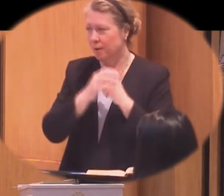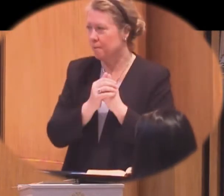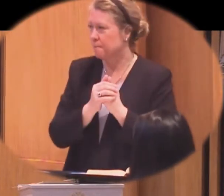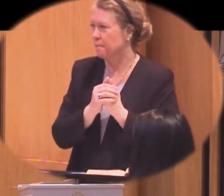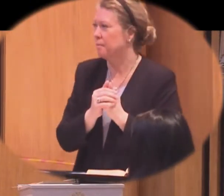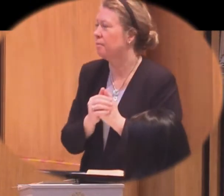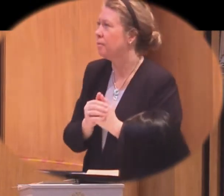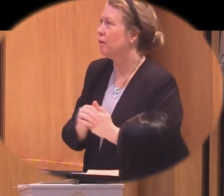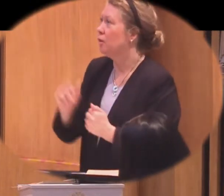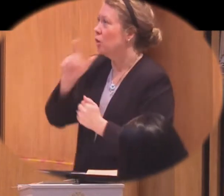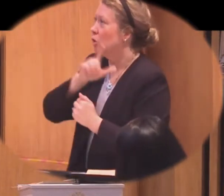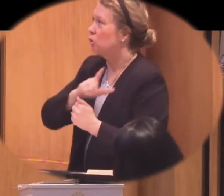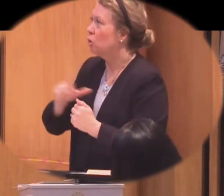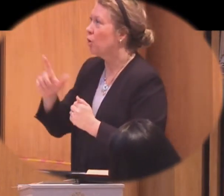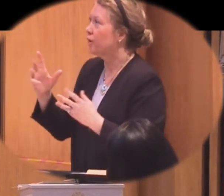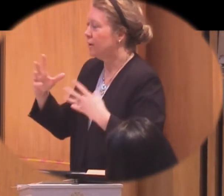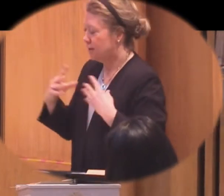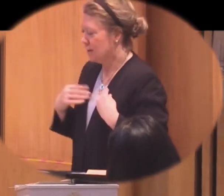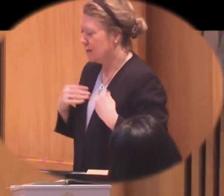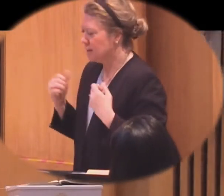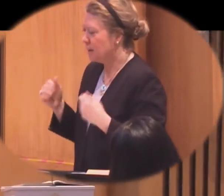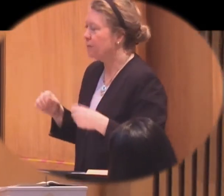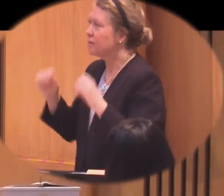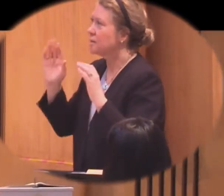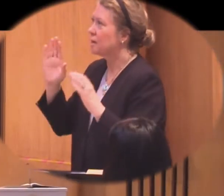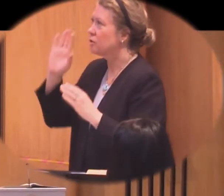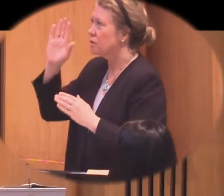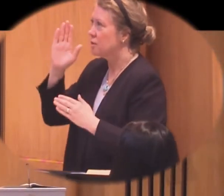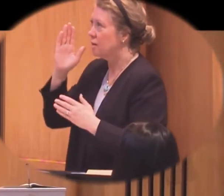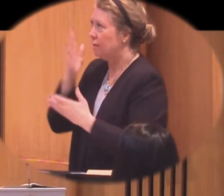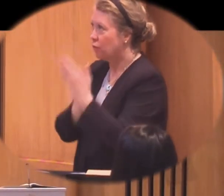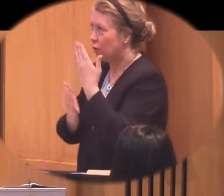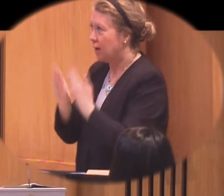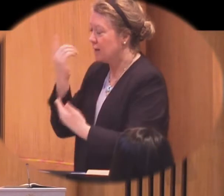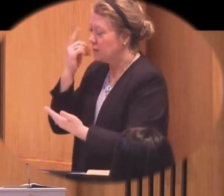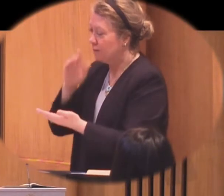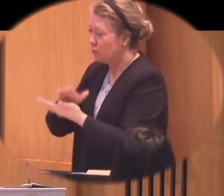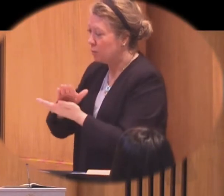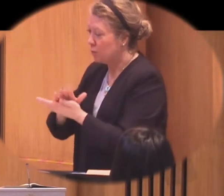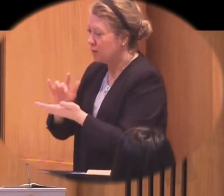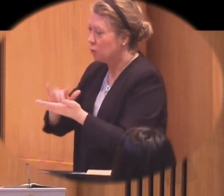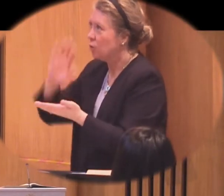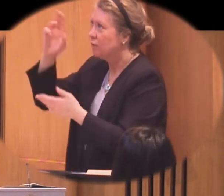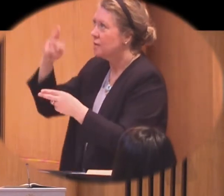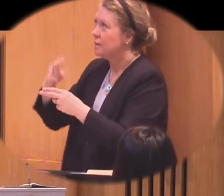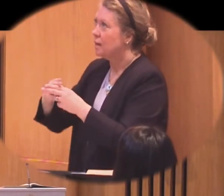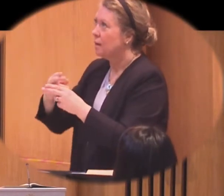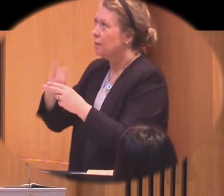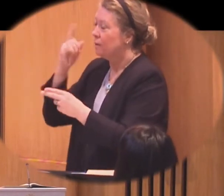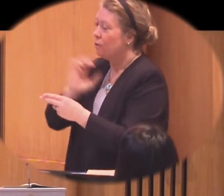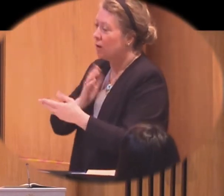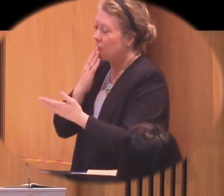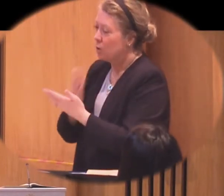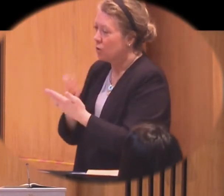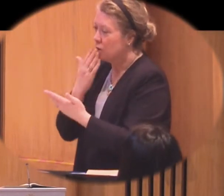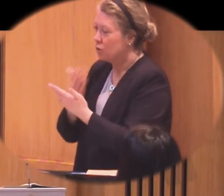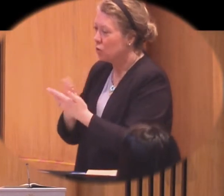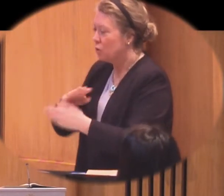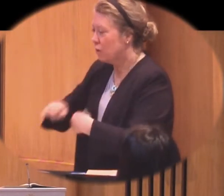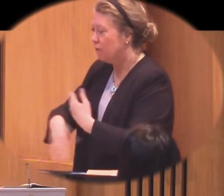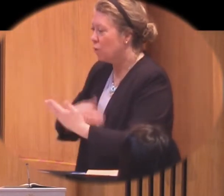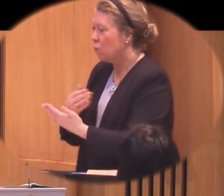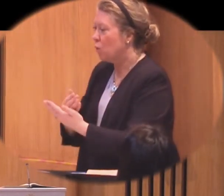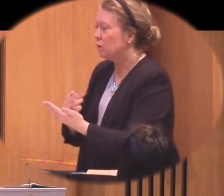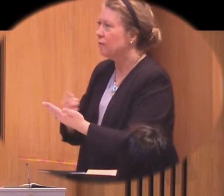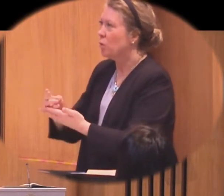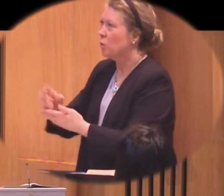Father. May the Lord accept the sacrifice at your hands for the praise and the glory of his name, for our good and